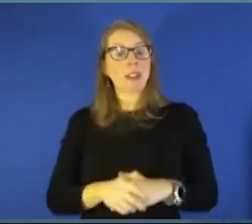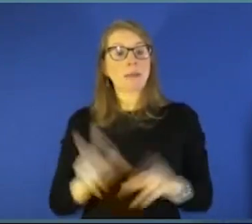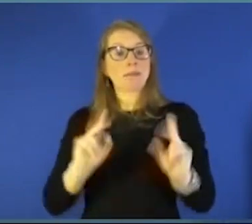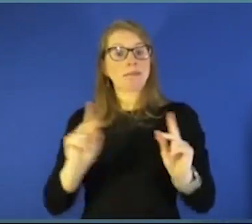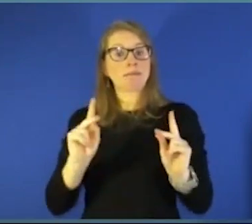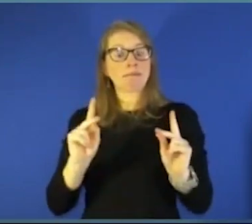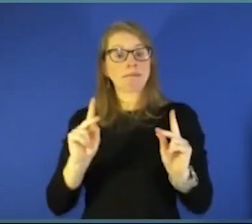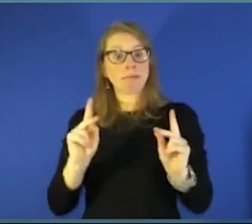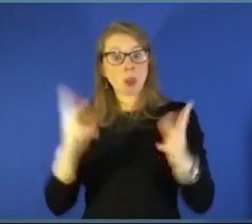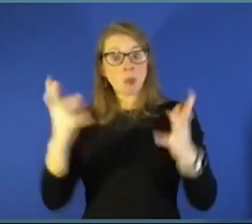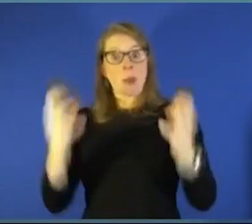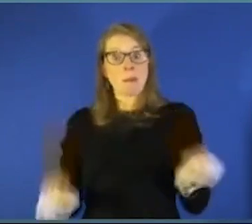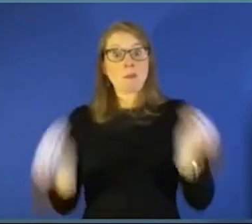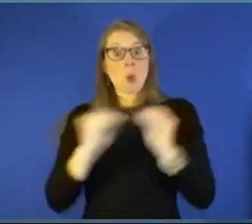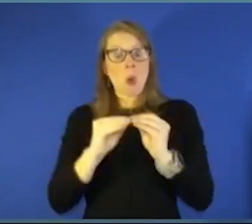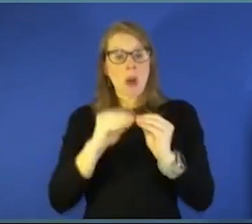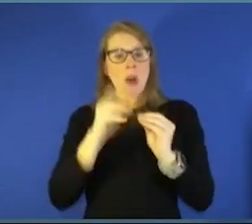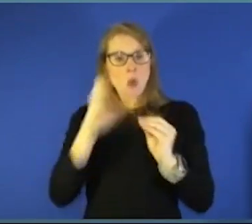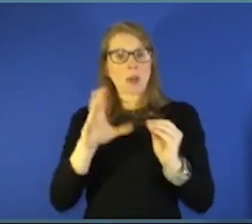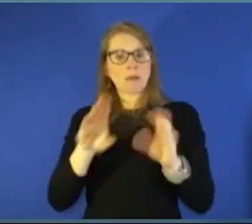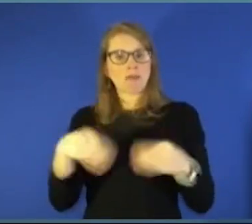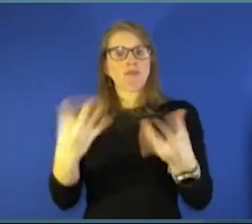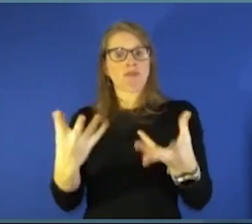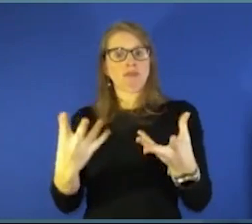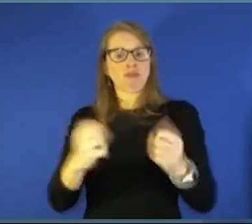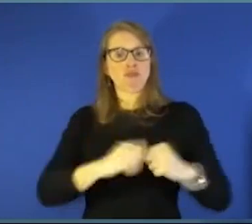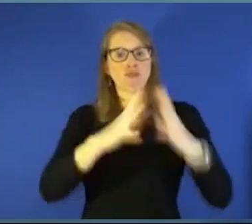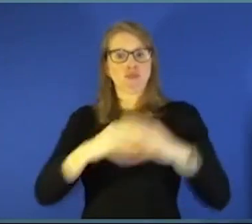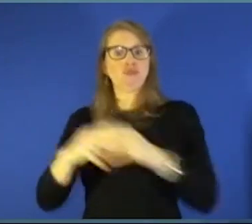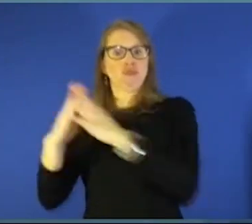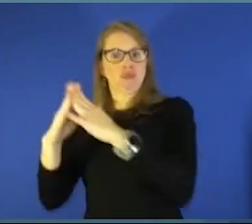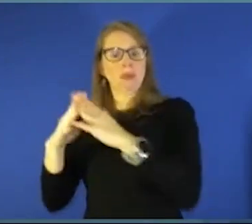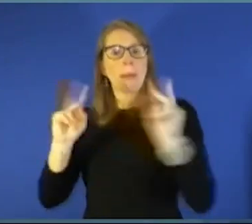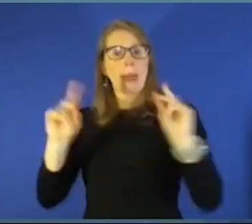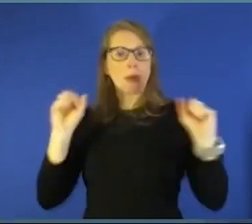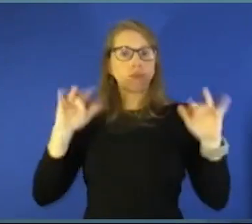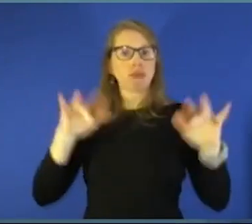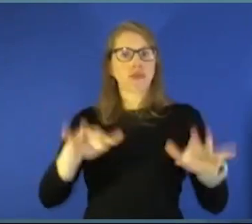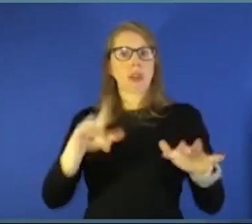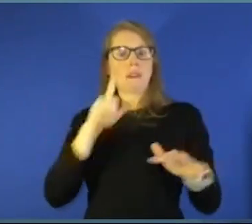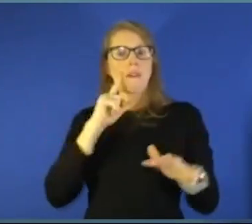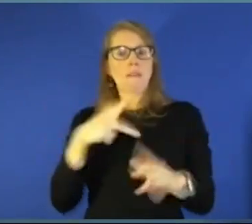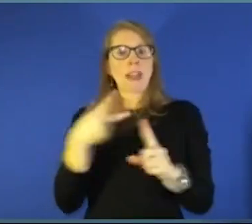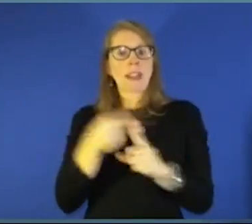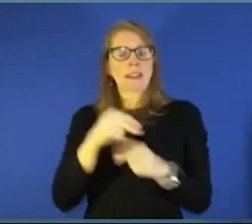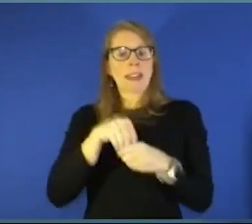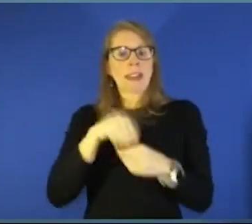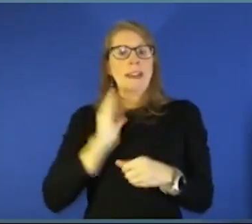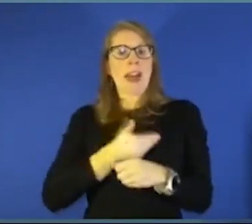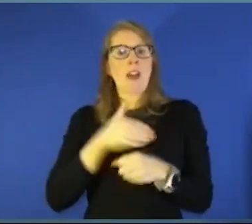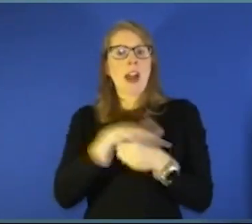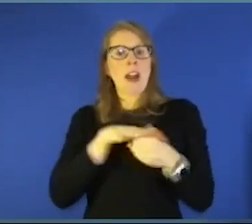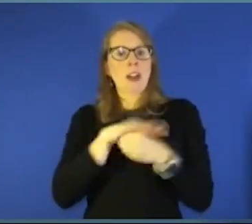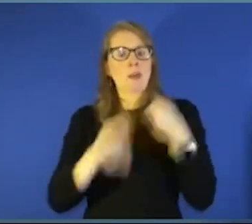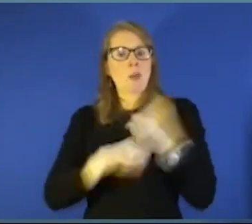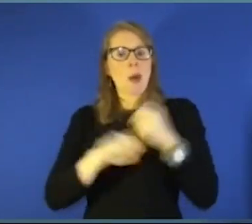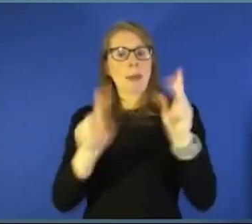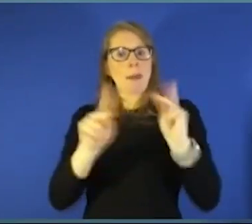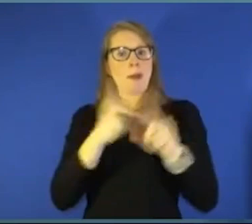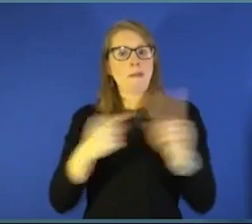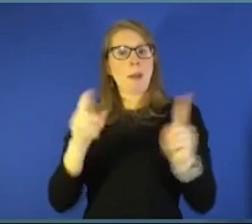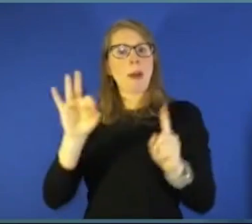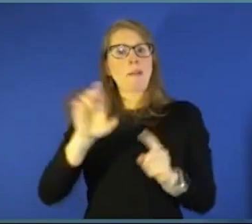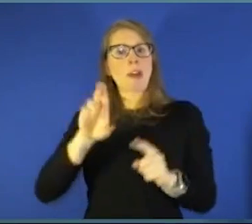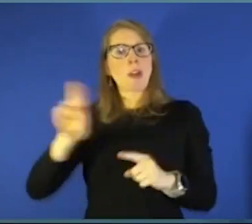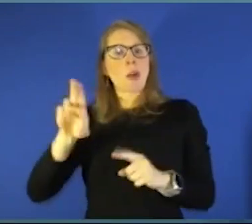for more, we will have more mass vaccination events in our area to support those folks. From a flu perspective,